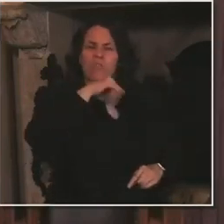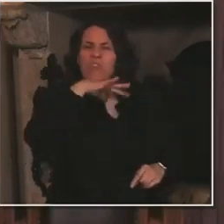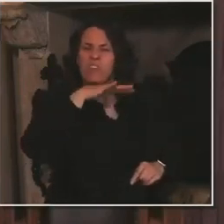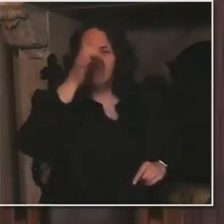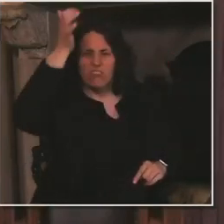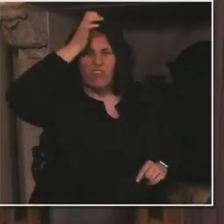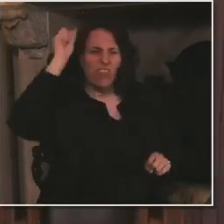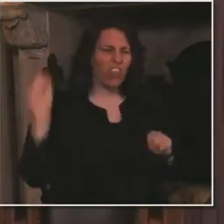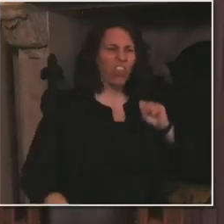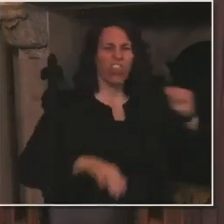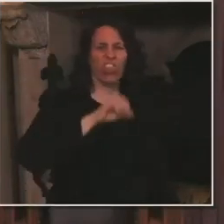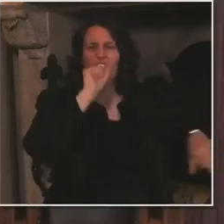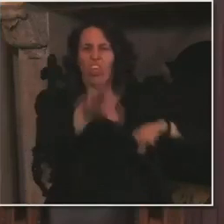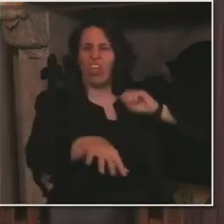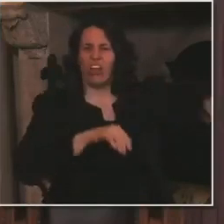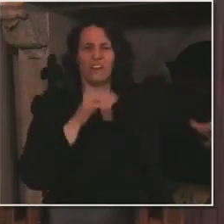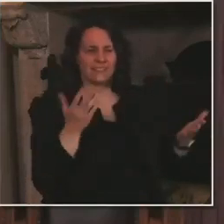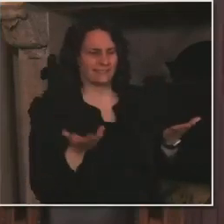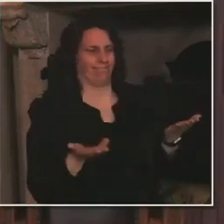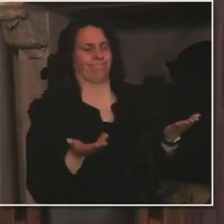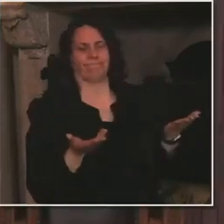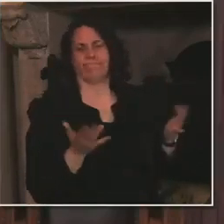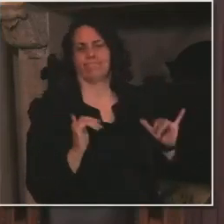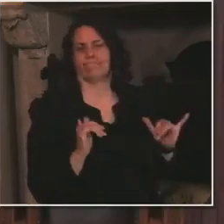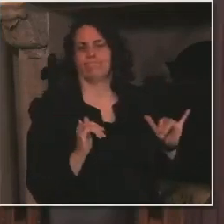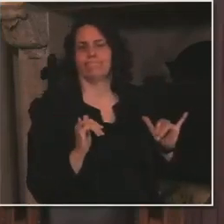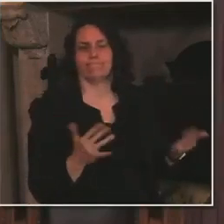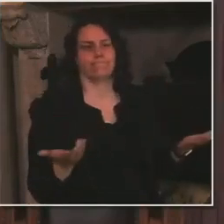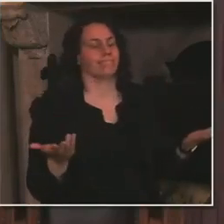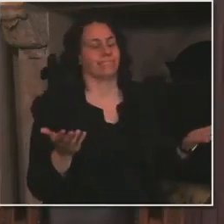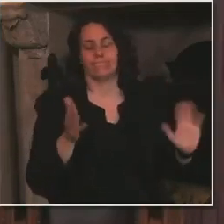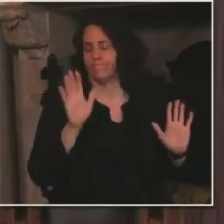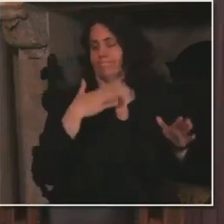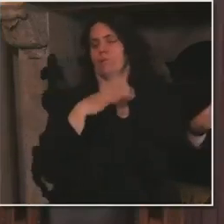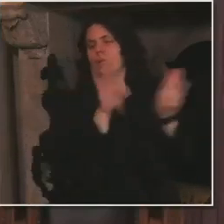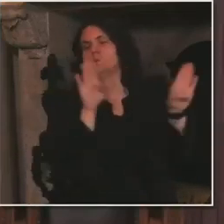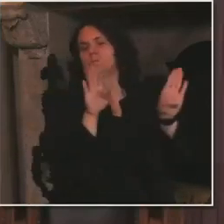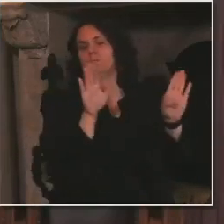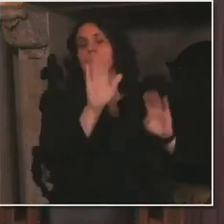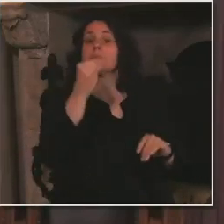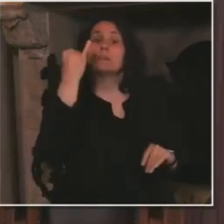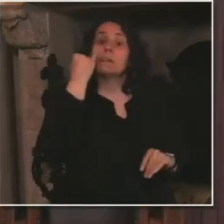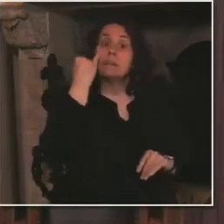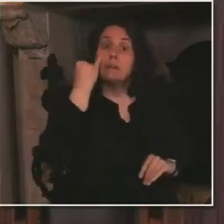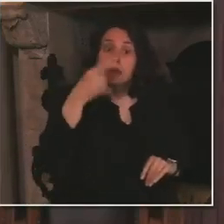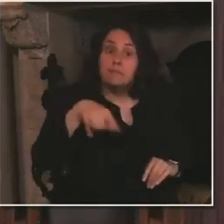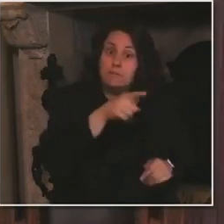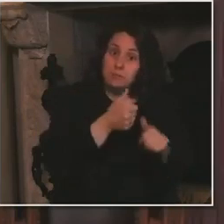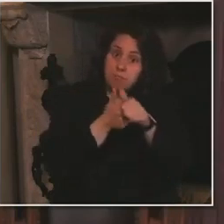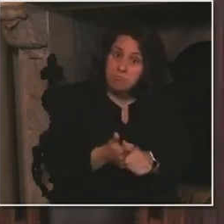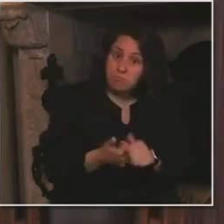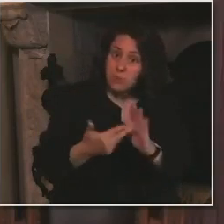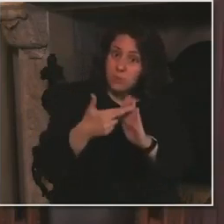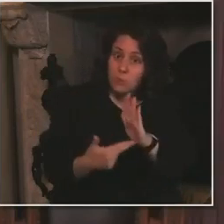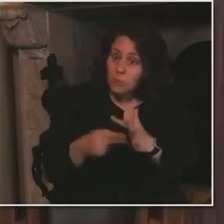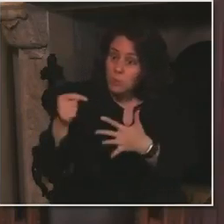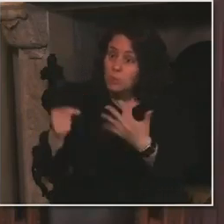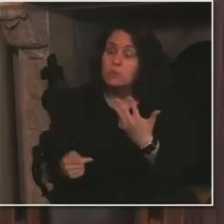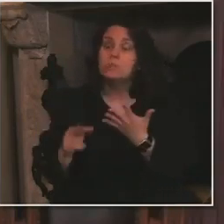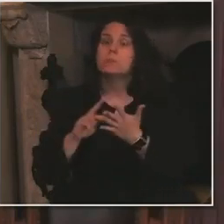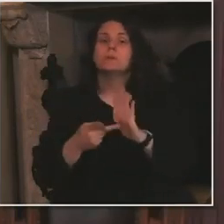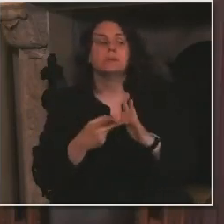happen again, we'll certainly consider it. But it was a wise decision at the time, but we also understand that circumstances